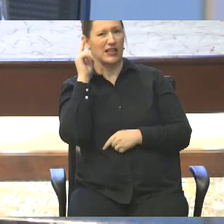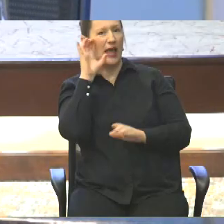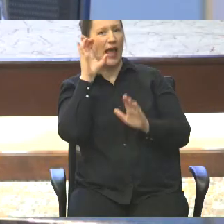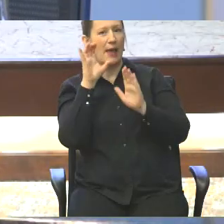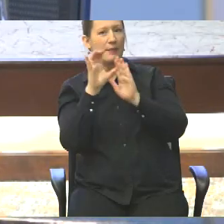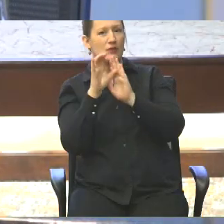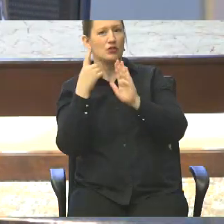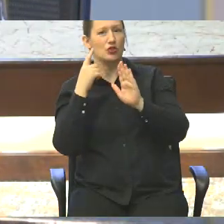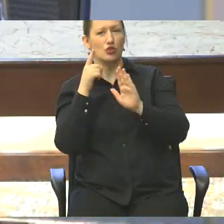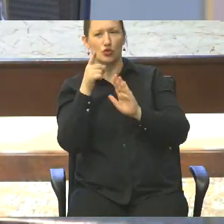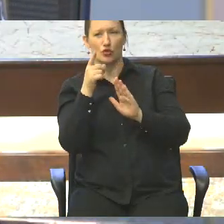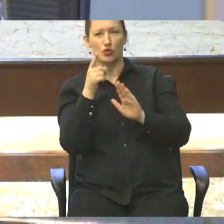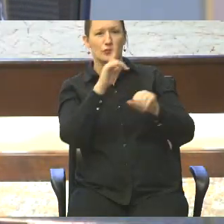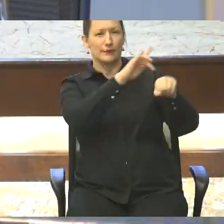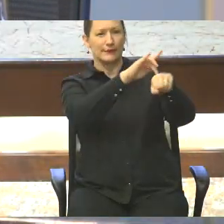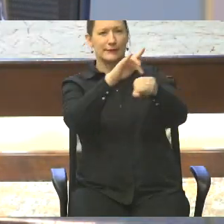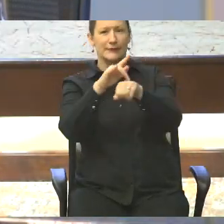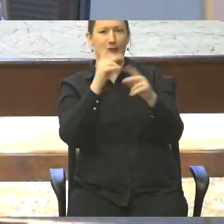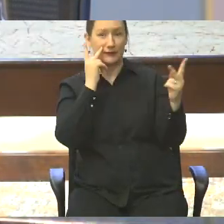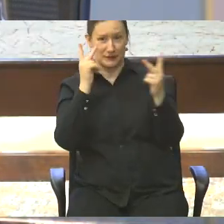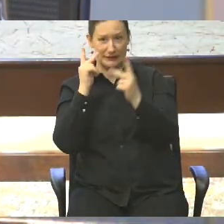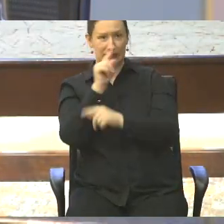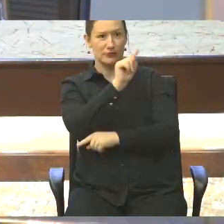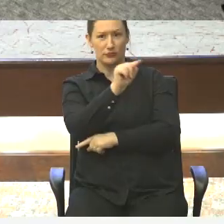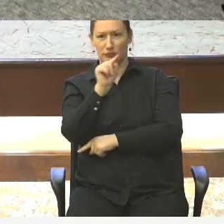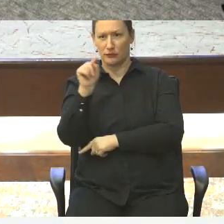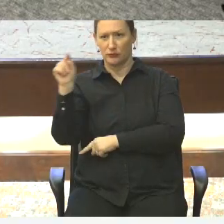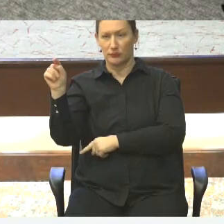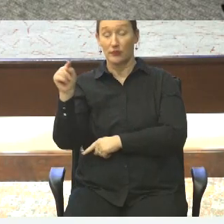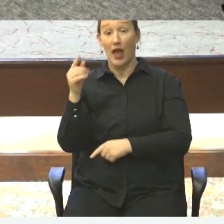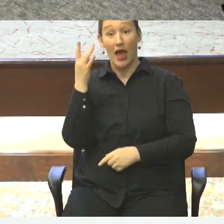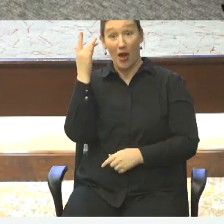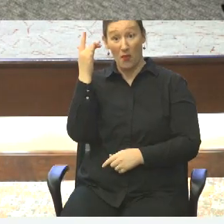Sure. And I say that because I'm